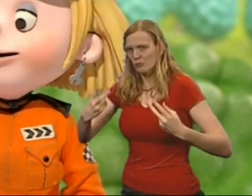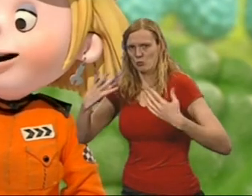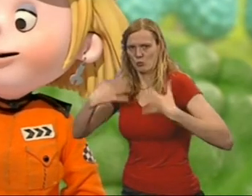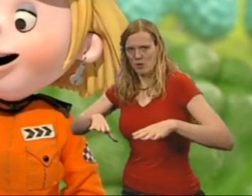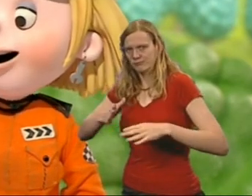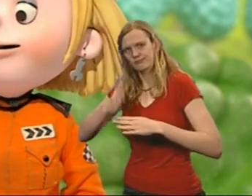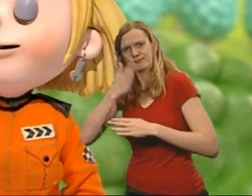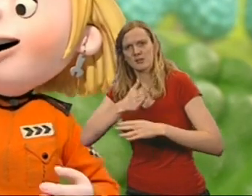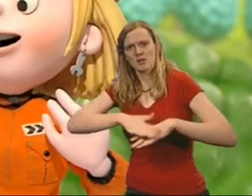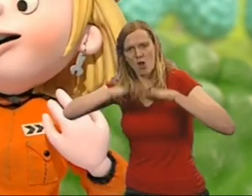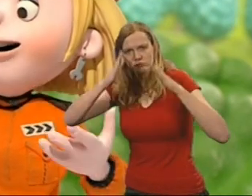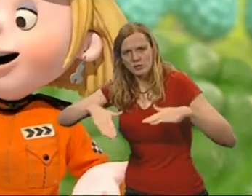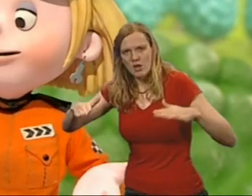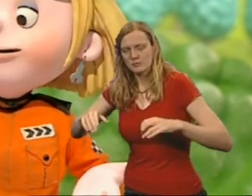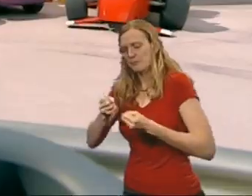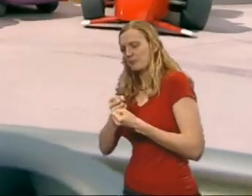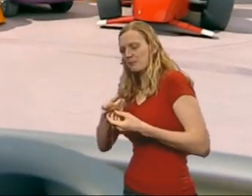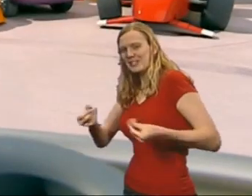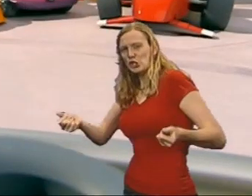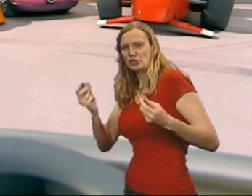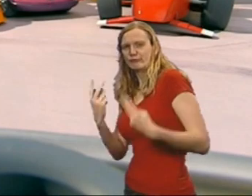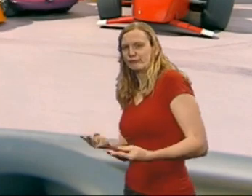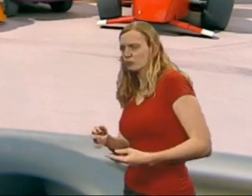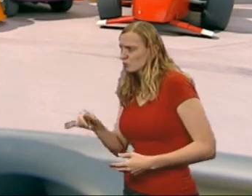the countryside or the beach.